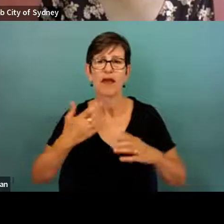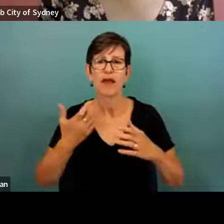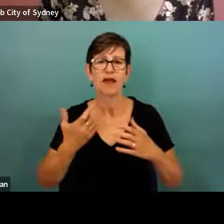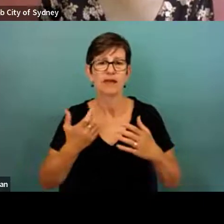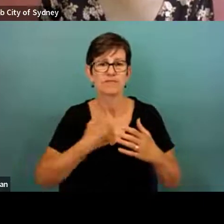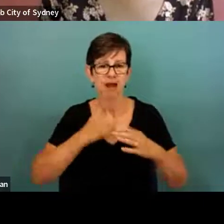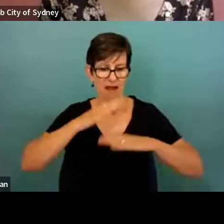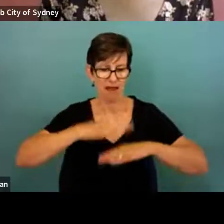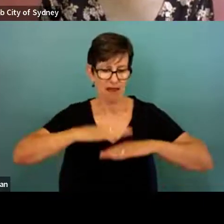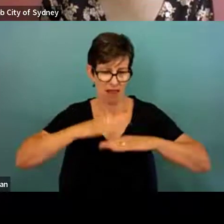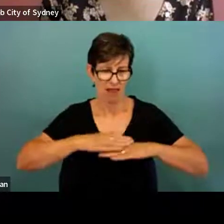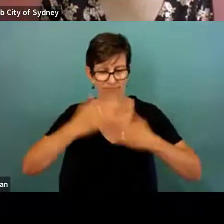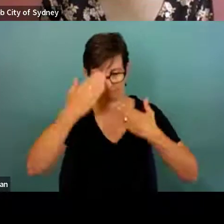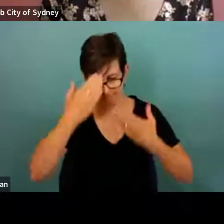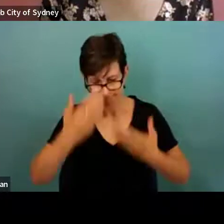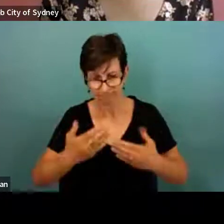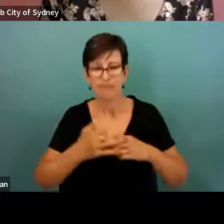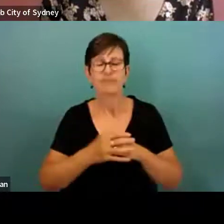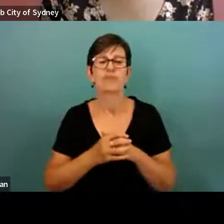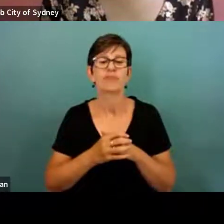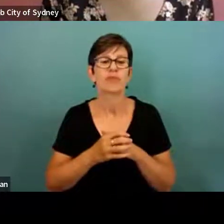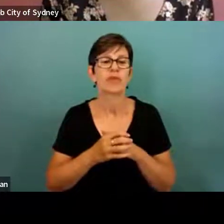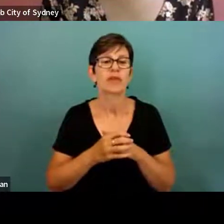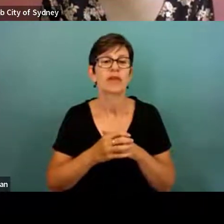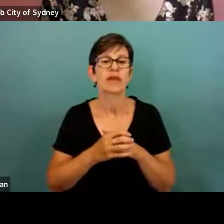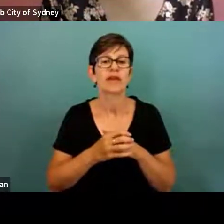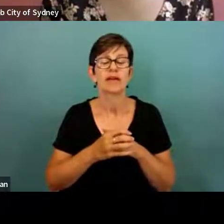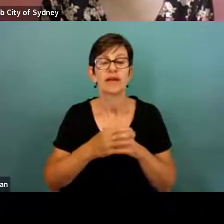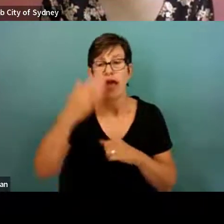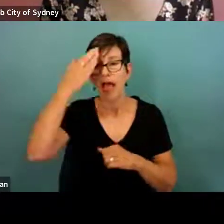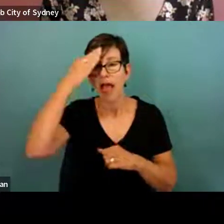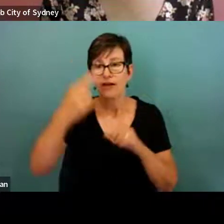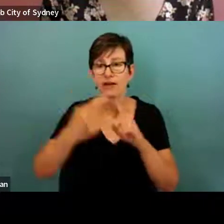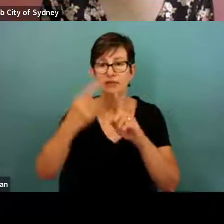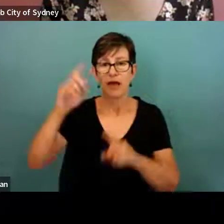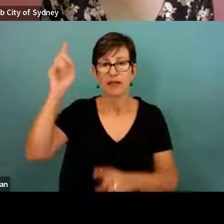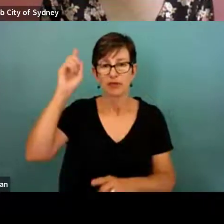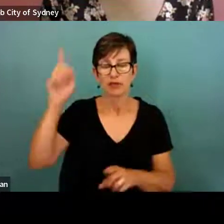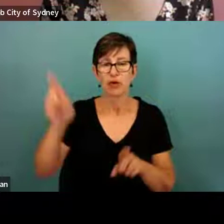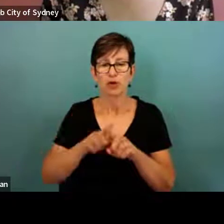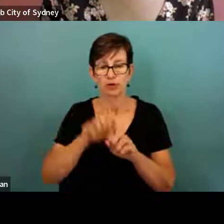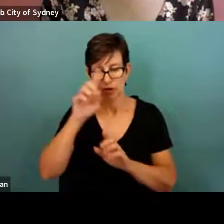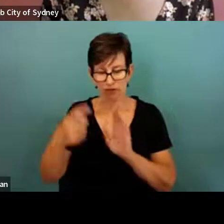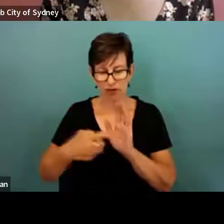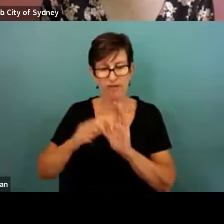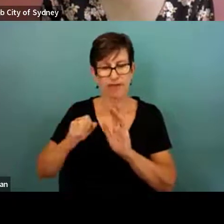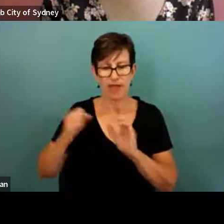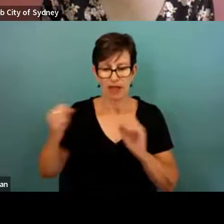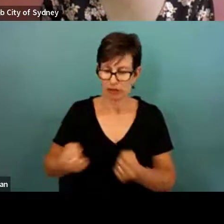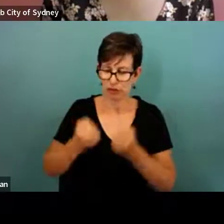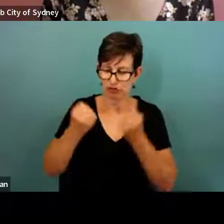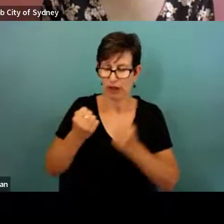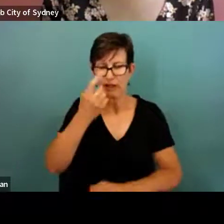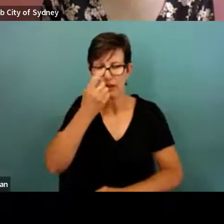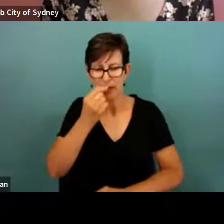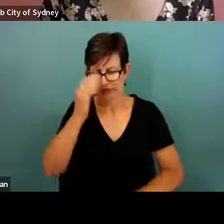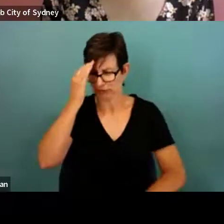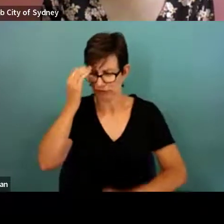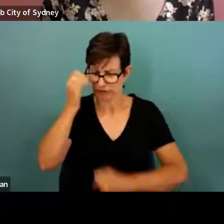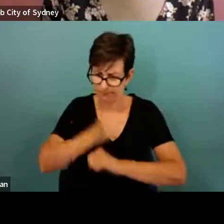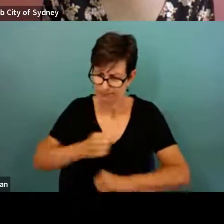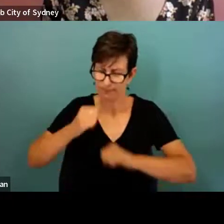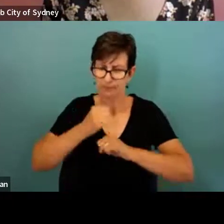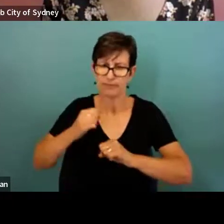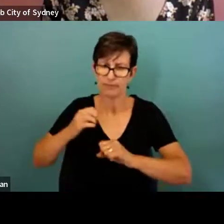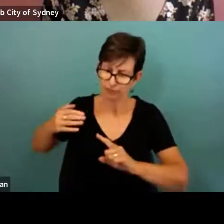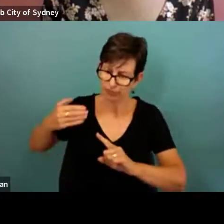Gundungurra lands. I'd like to pay my respects to elders past and present while recognising the strength, capacity and resilience of Aboriginal